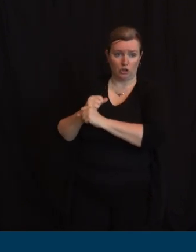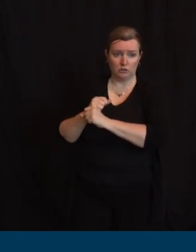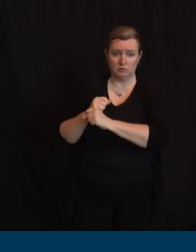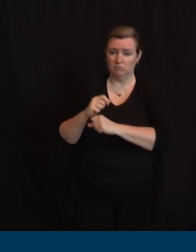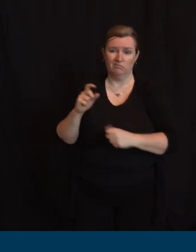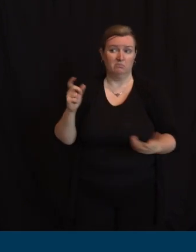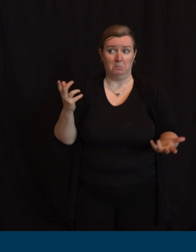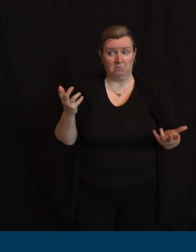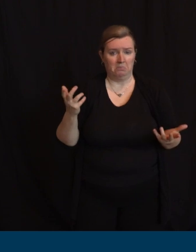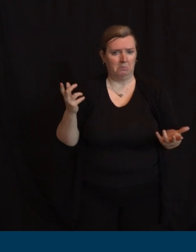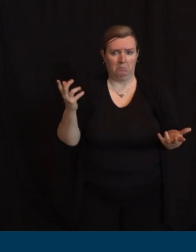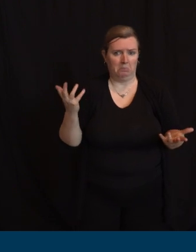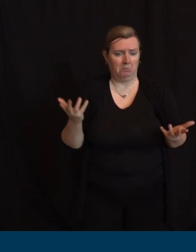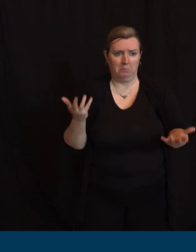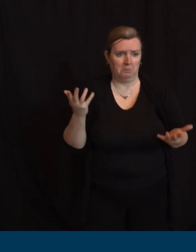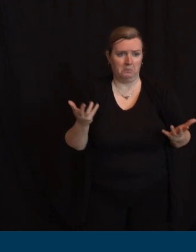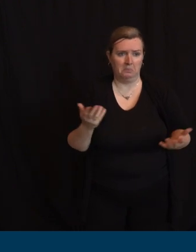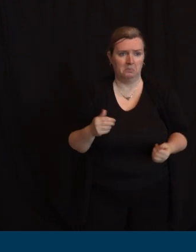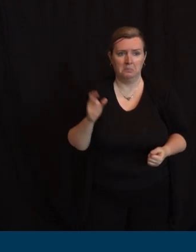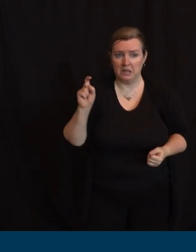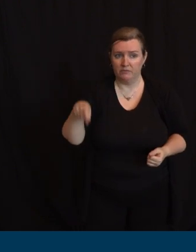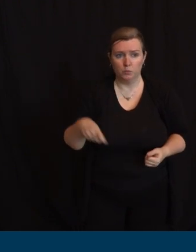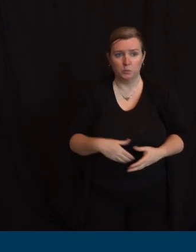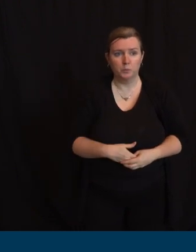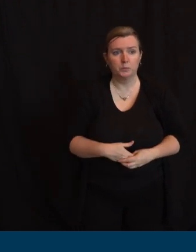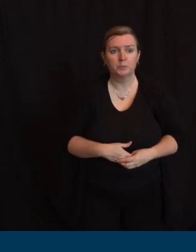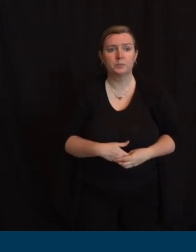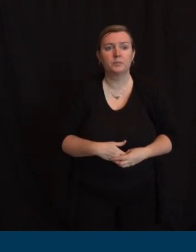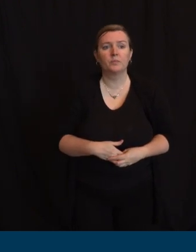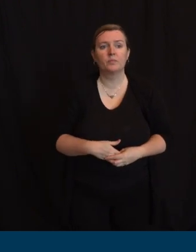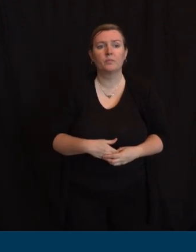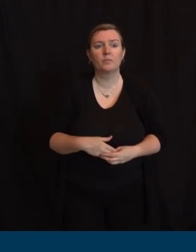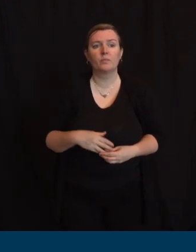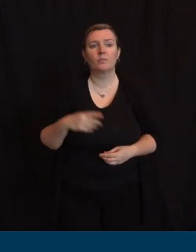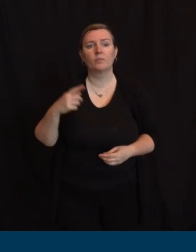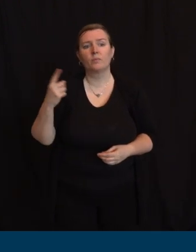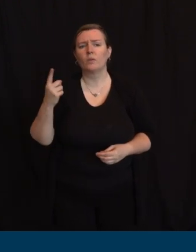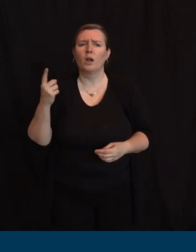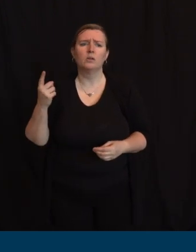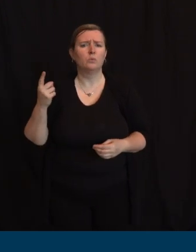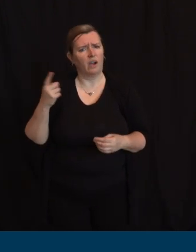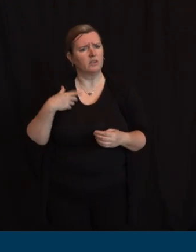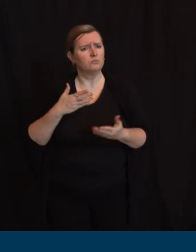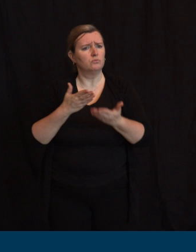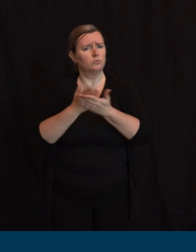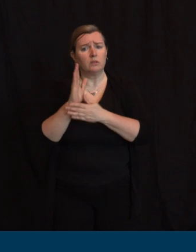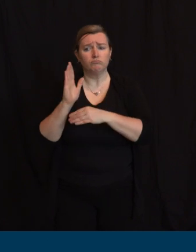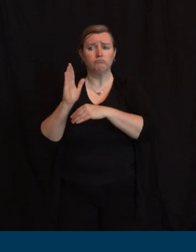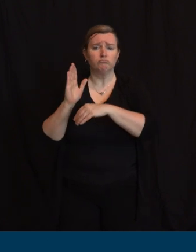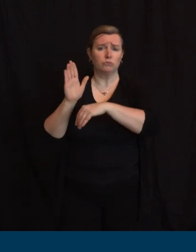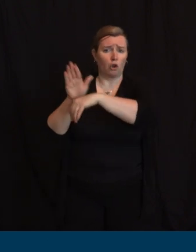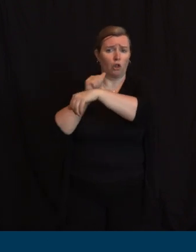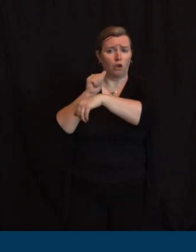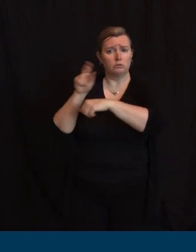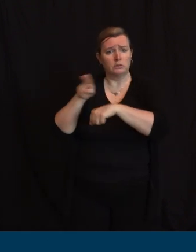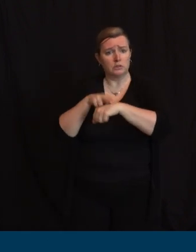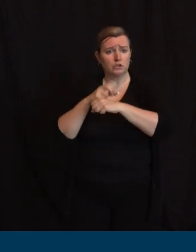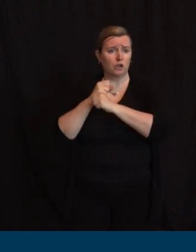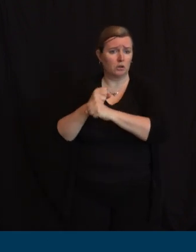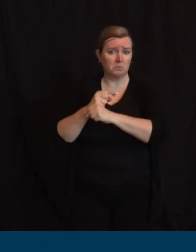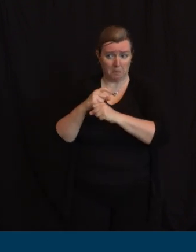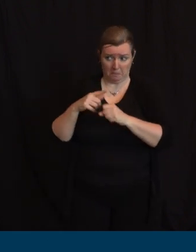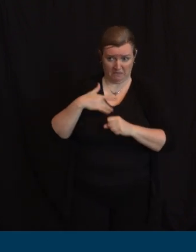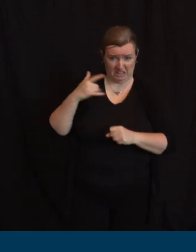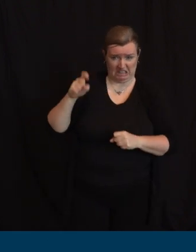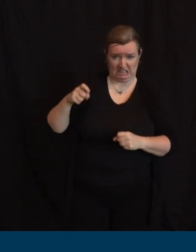we reserve the right, but we haven't had to. Is that fair, Pat? Yeah. You good, sir, in the back? Elise, good afternoon. Good